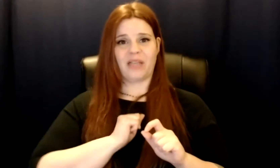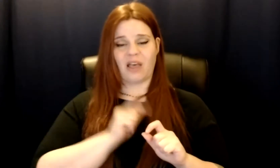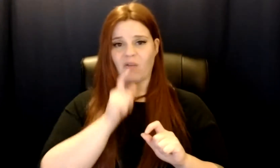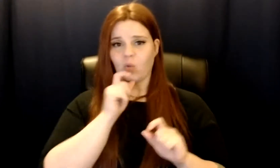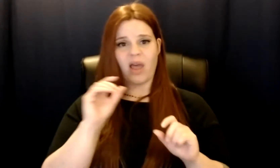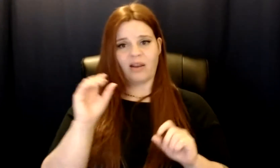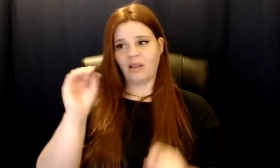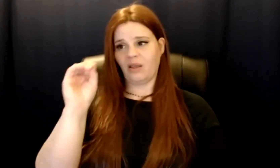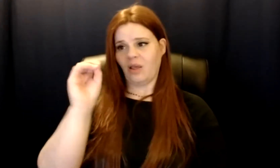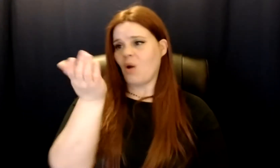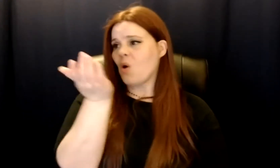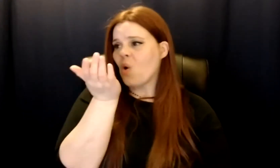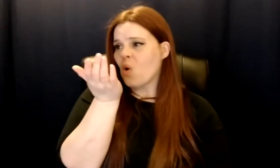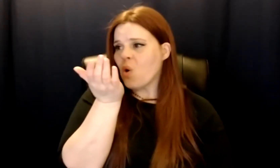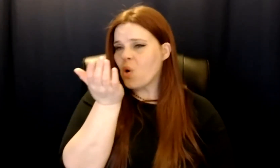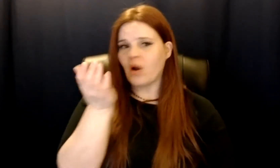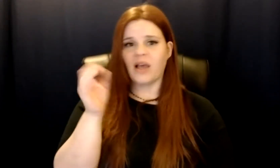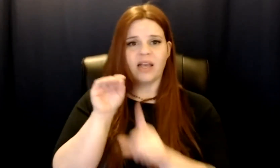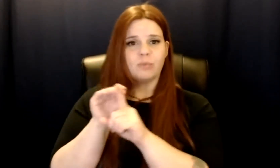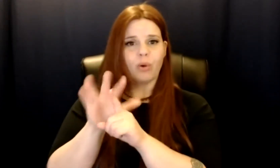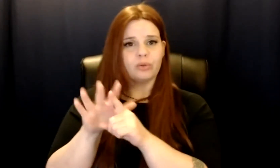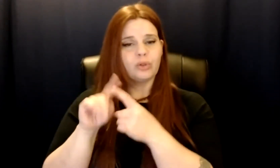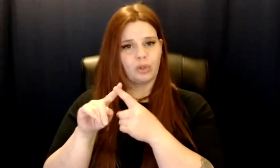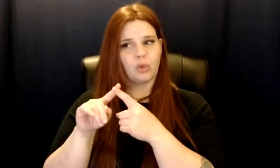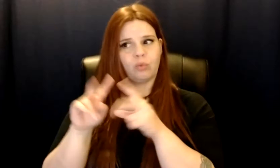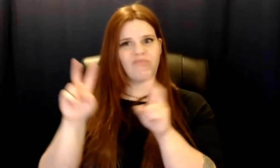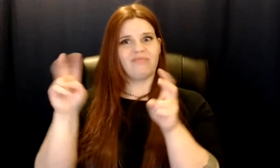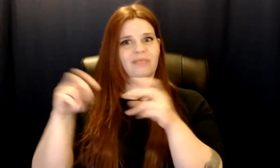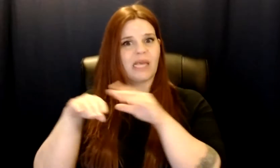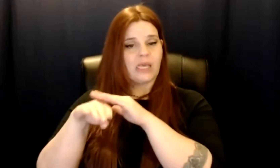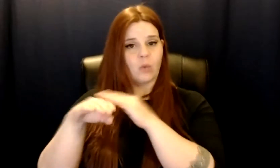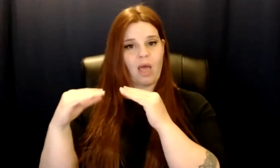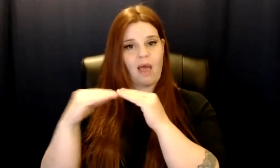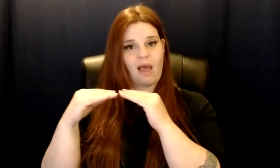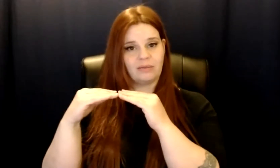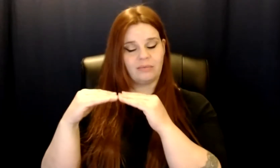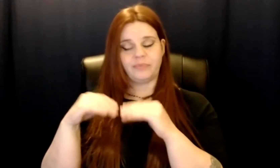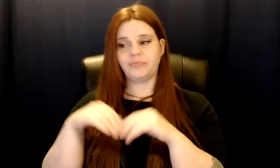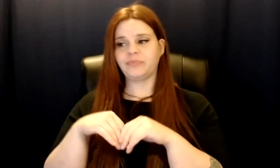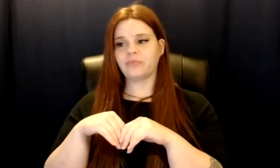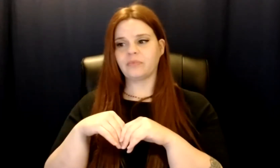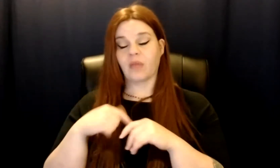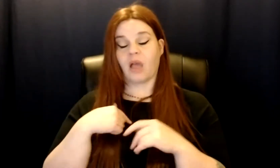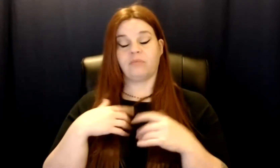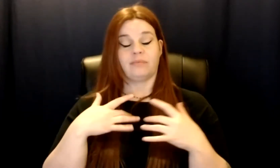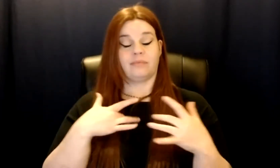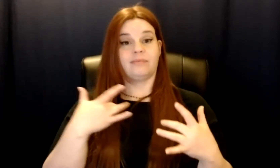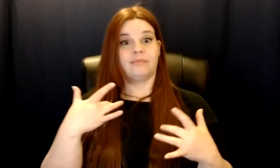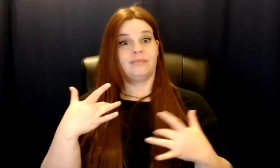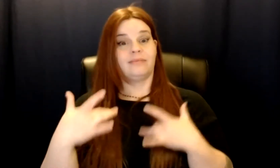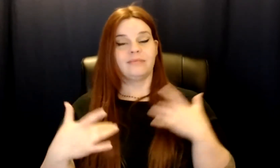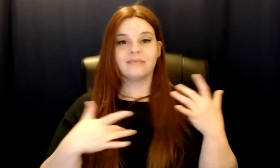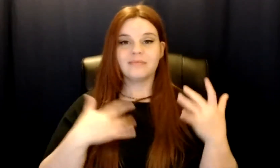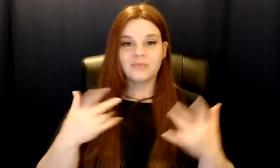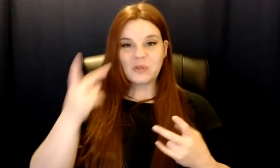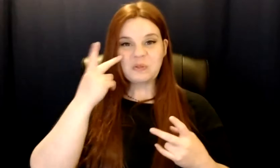exposure to anything what equal access should look like. So I was very excited to see the different things